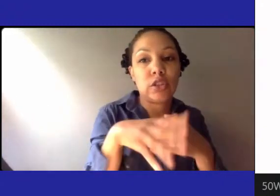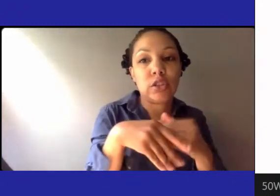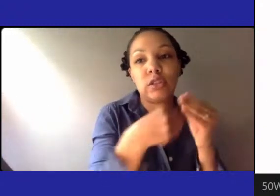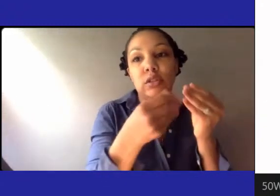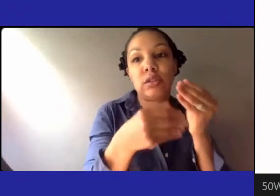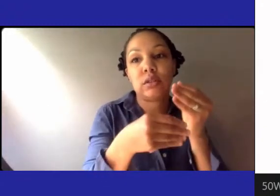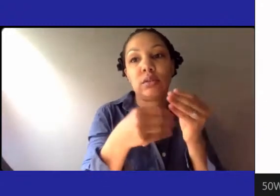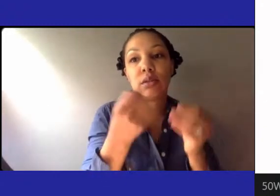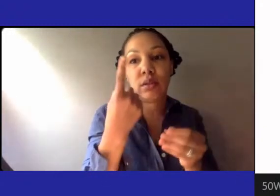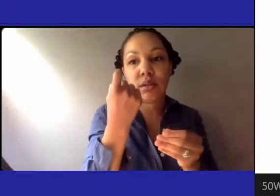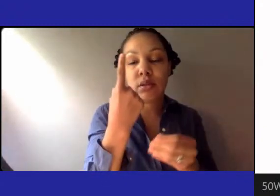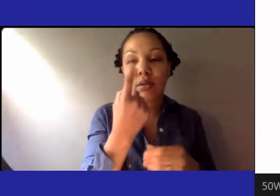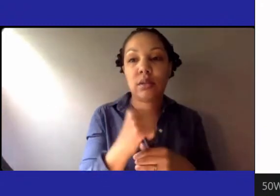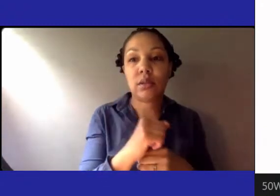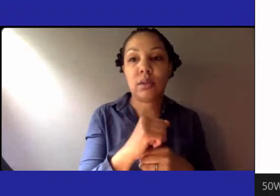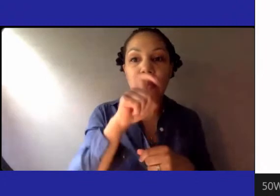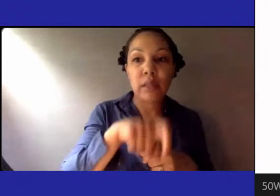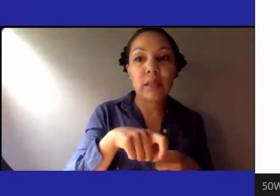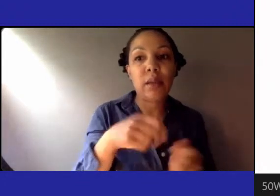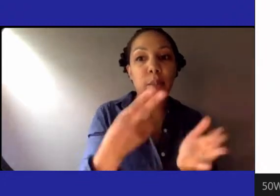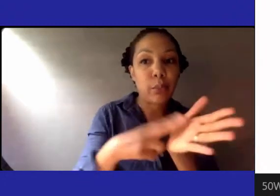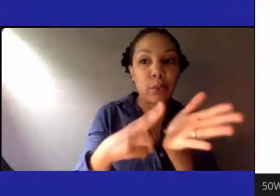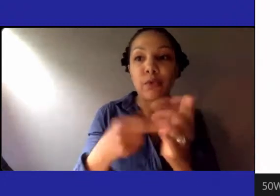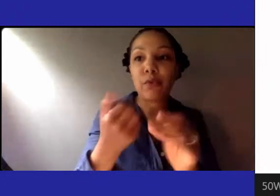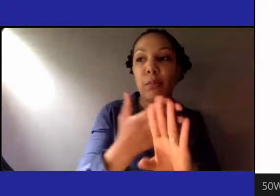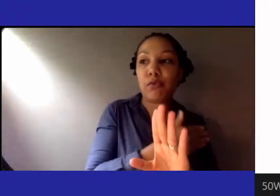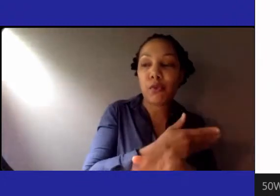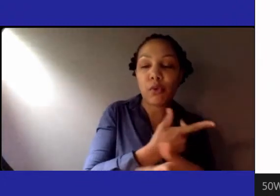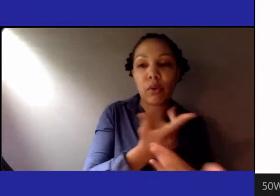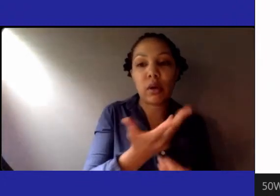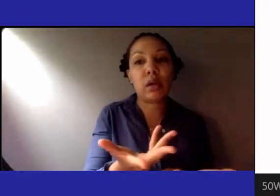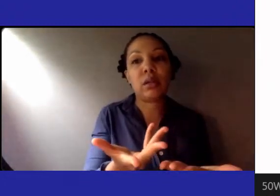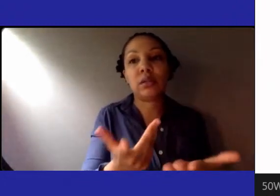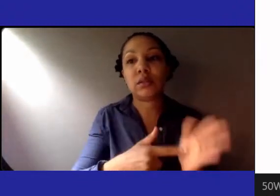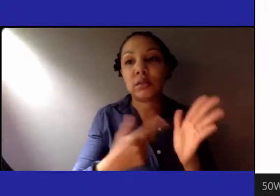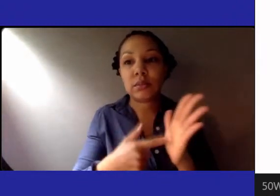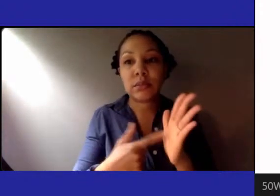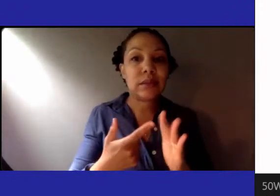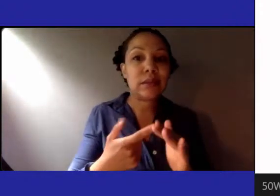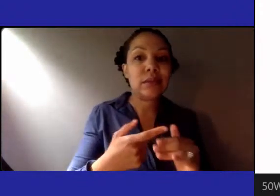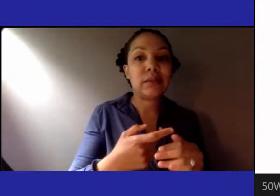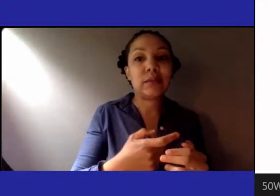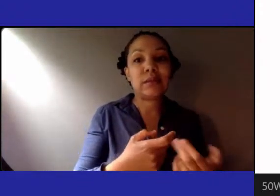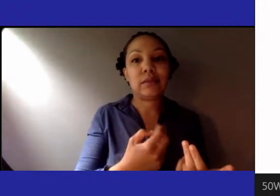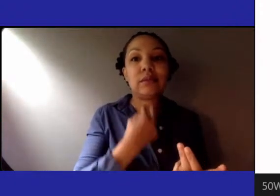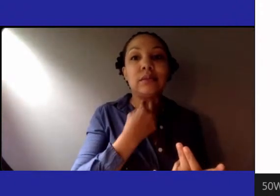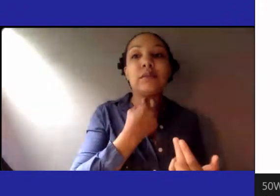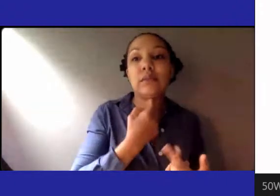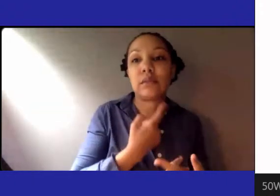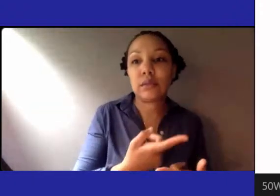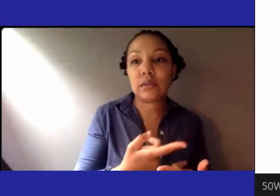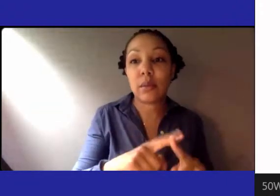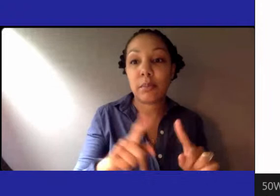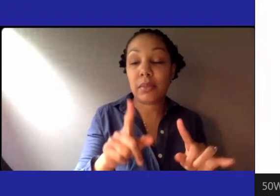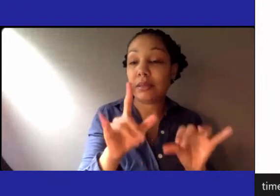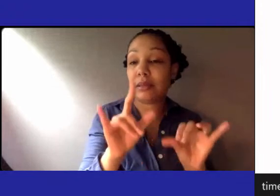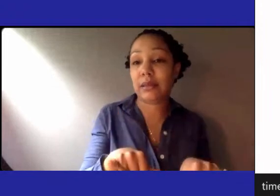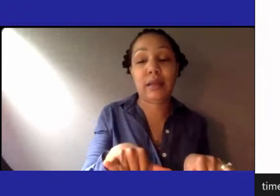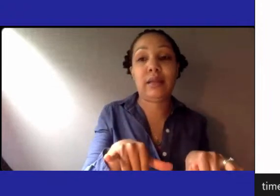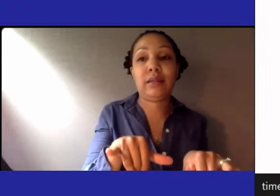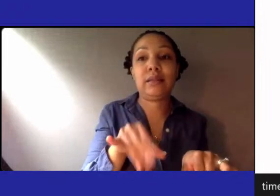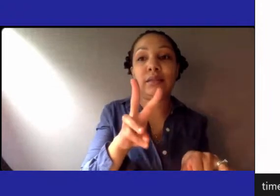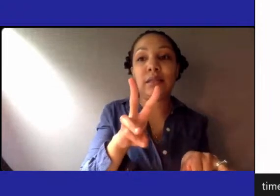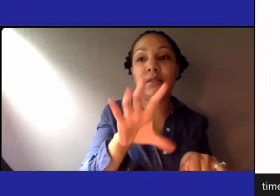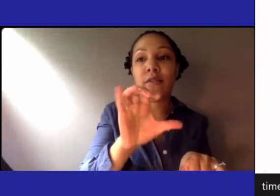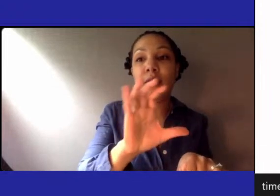because we needed approvals before we could do things, and yet you are at 65%. That's amazing compared to